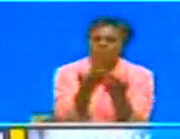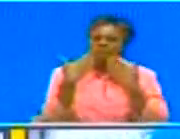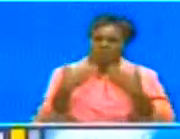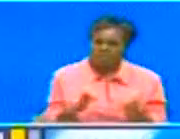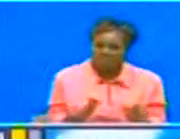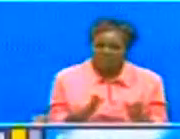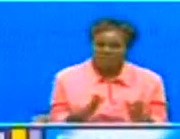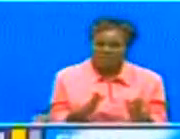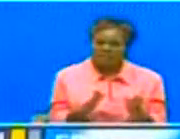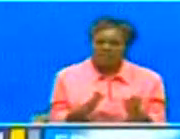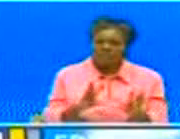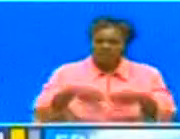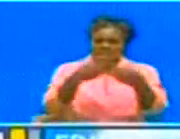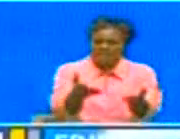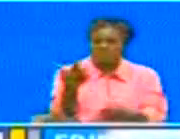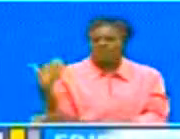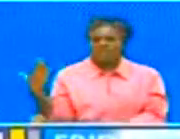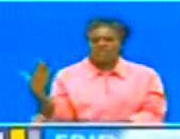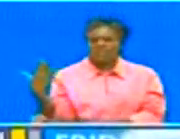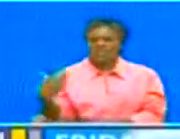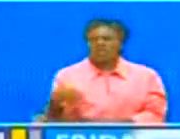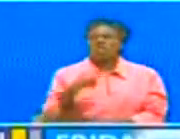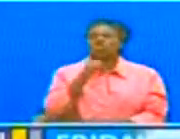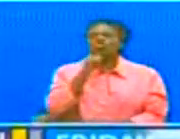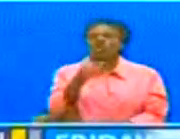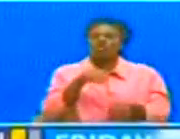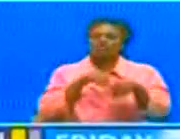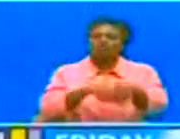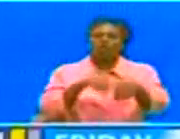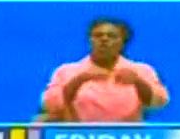they have delivered the goods, we should not follow the